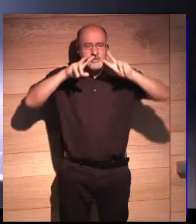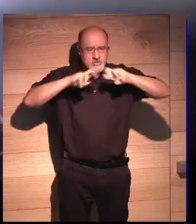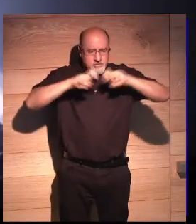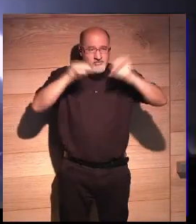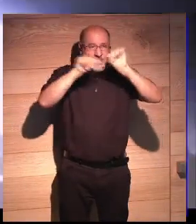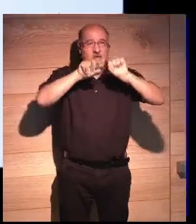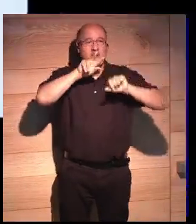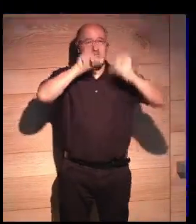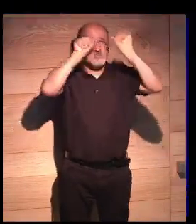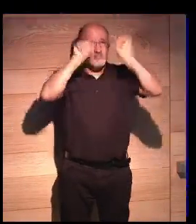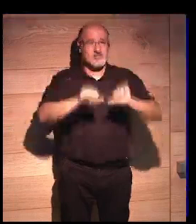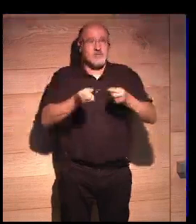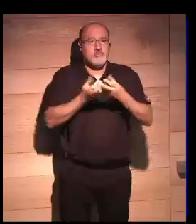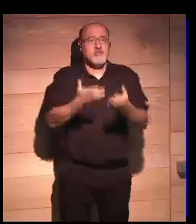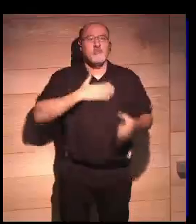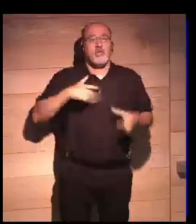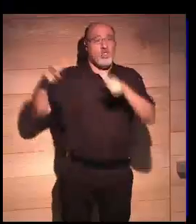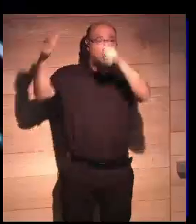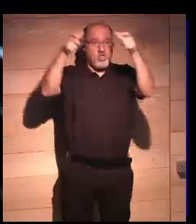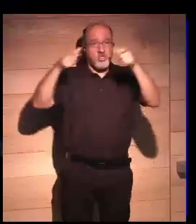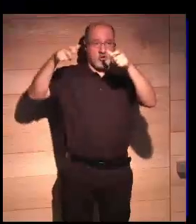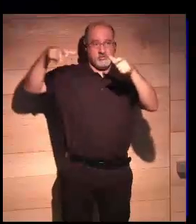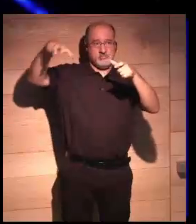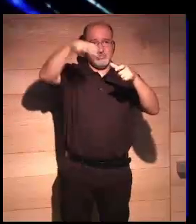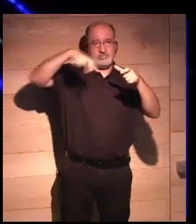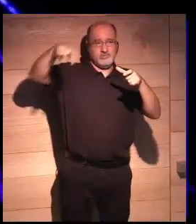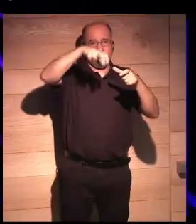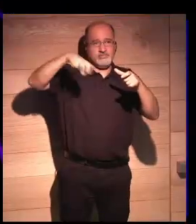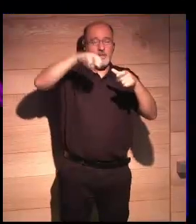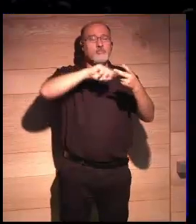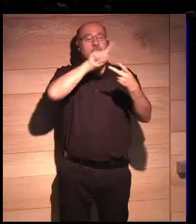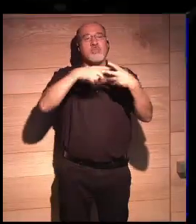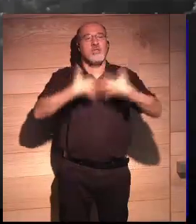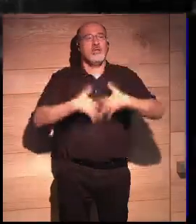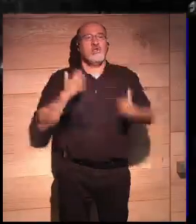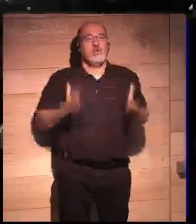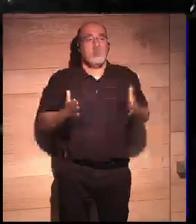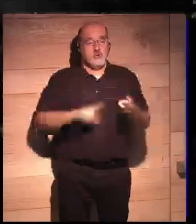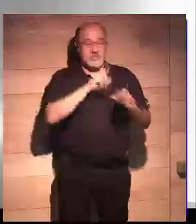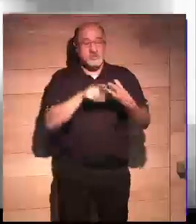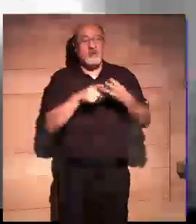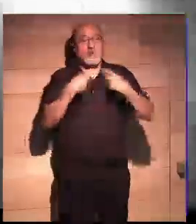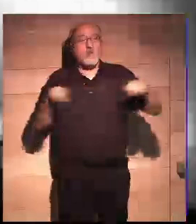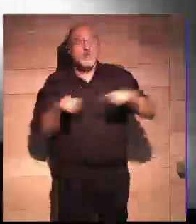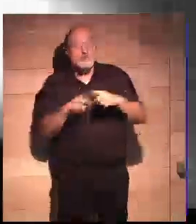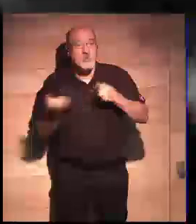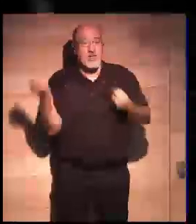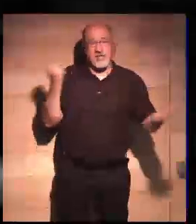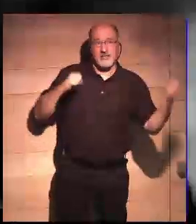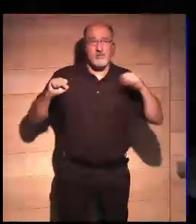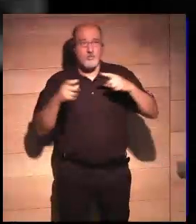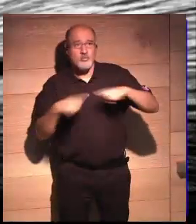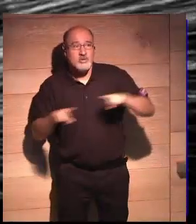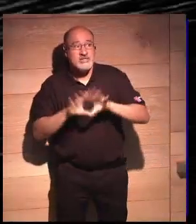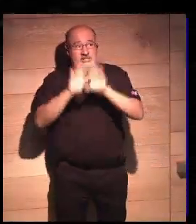robotics, drones, and lots of musicians, performances. And as time's